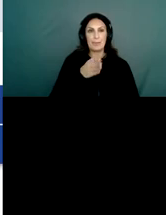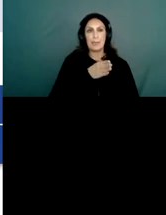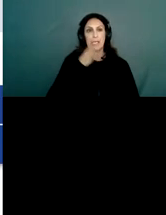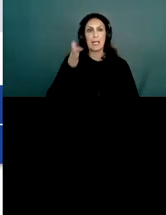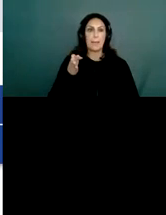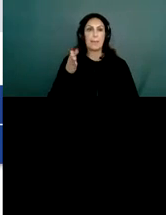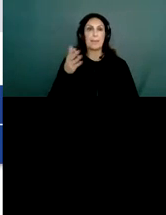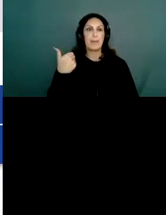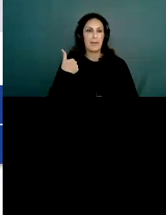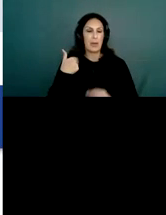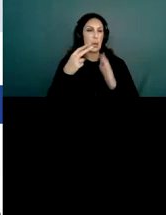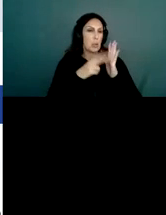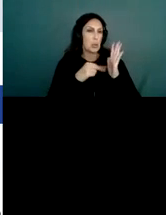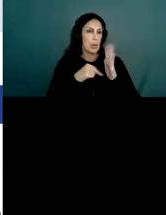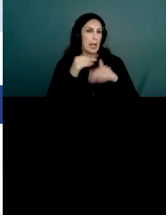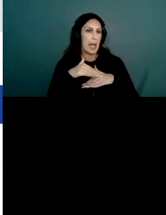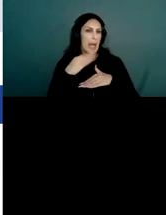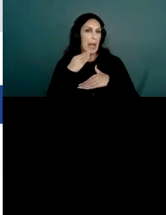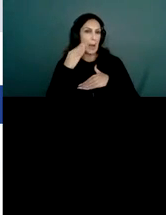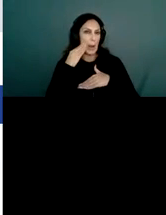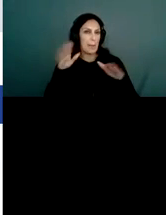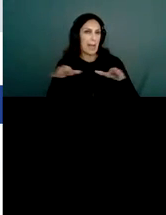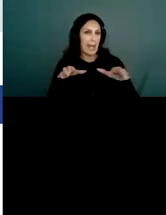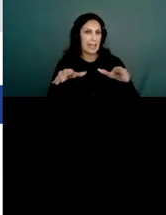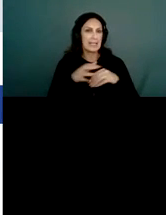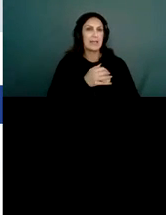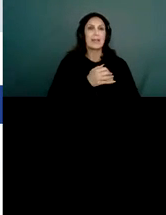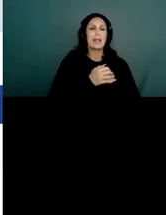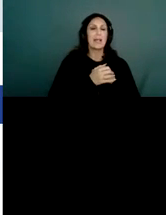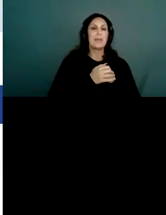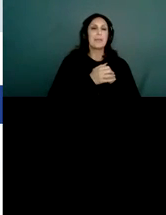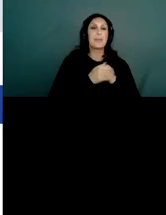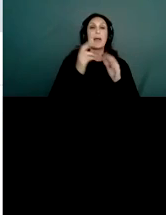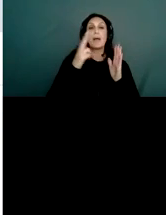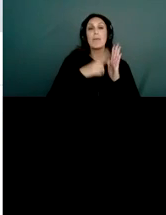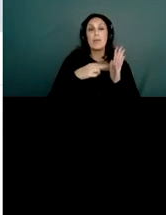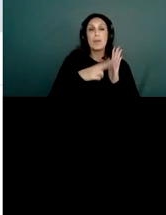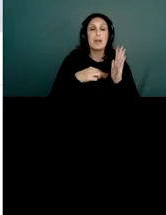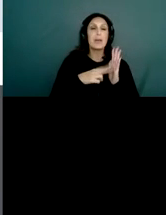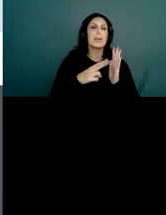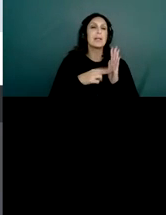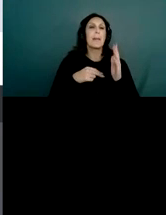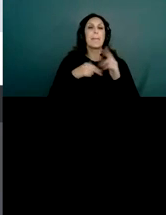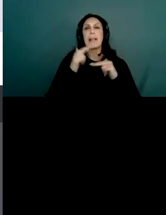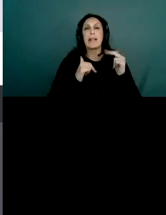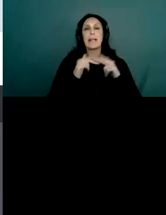So they have the read at home activities. It says adolescent literacy building activities, again in English and Spanish.